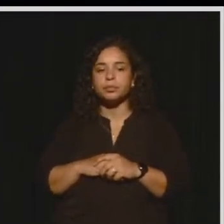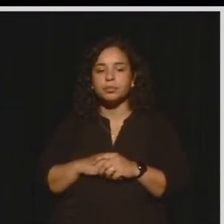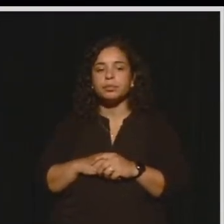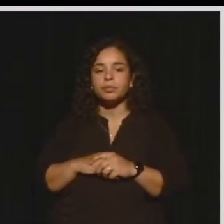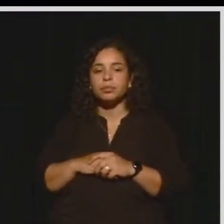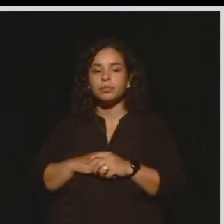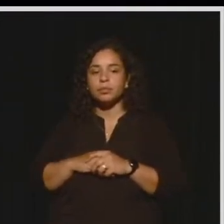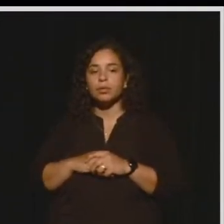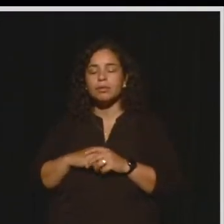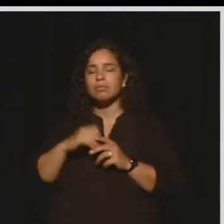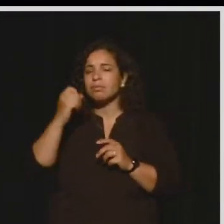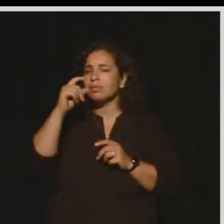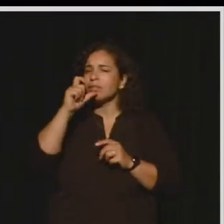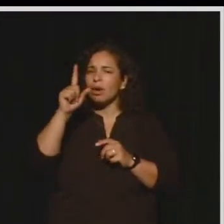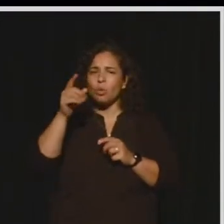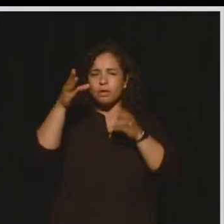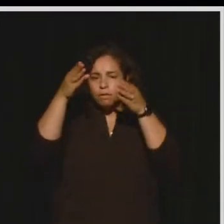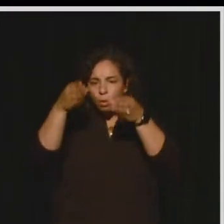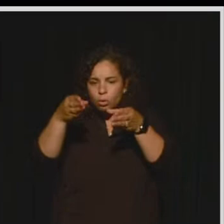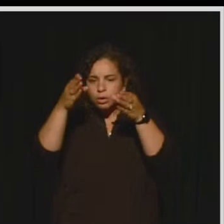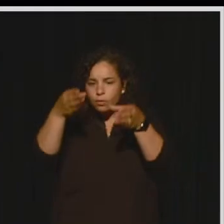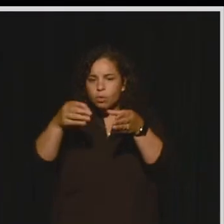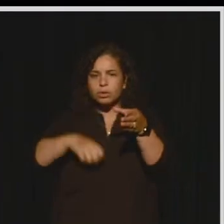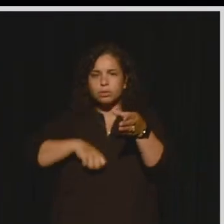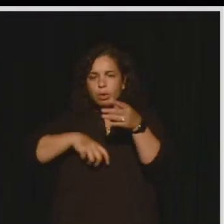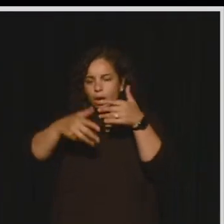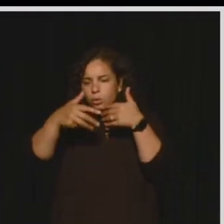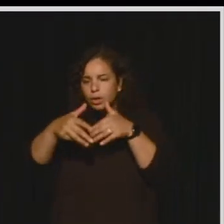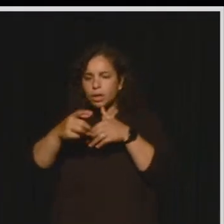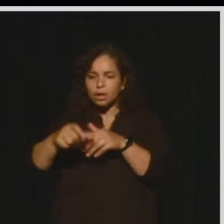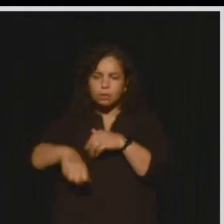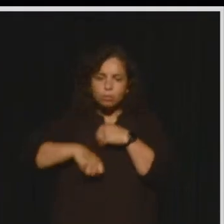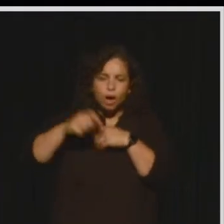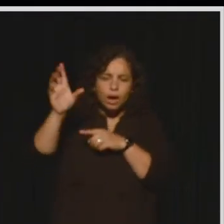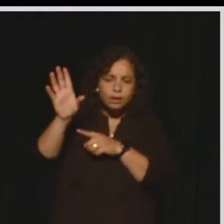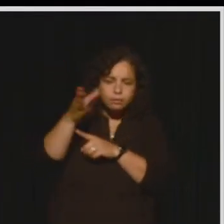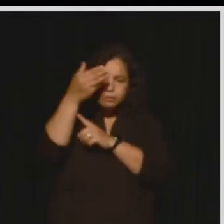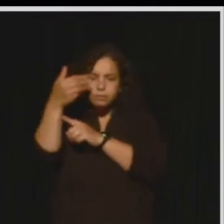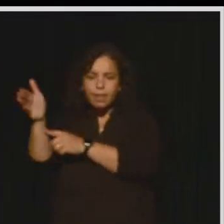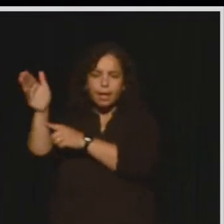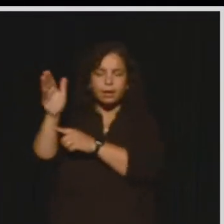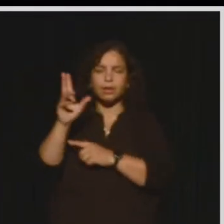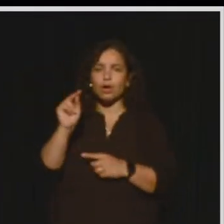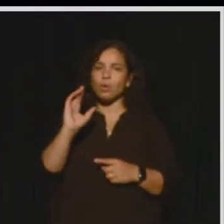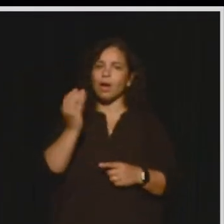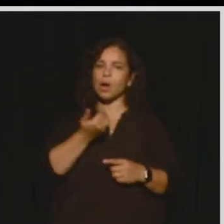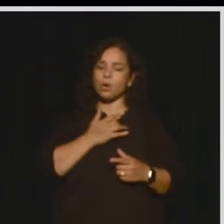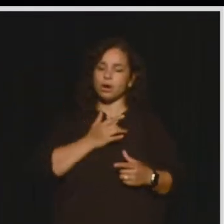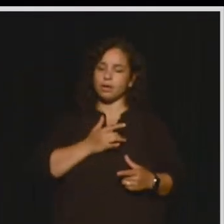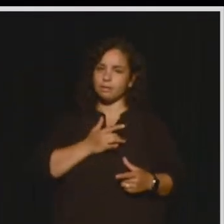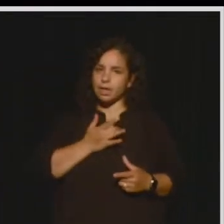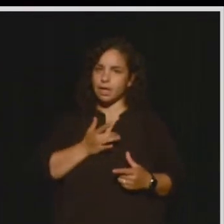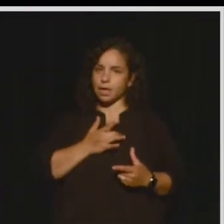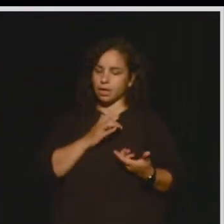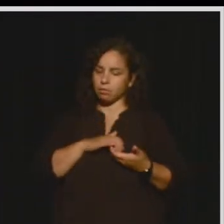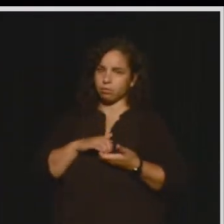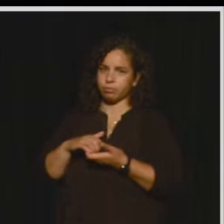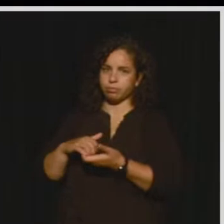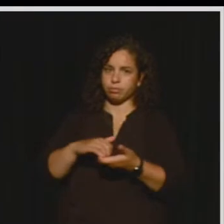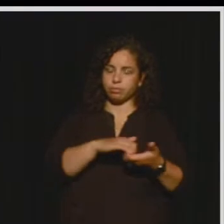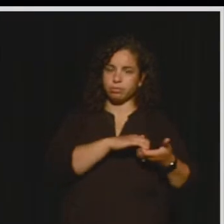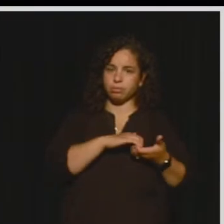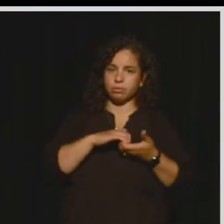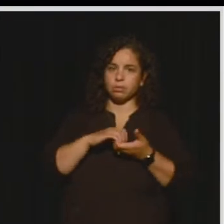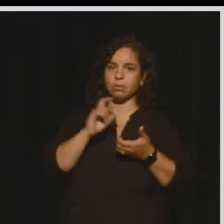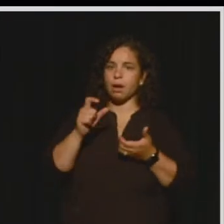Pride Weekend, it's not the flag, it's the feeling of putting pride out there for people